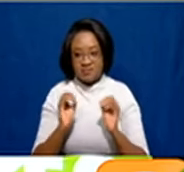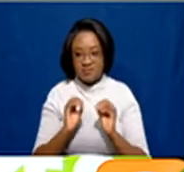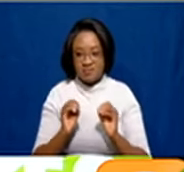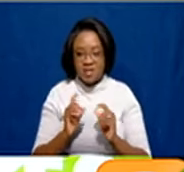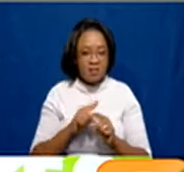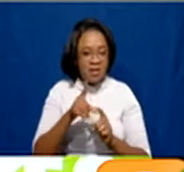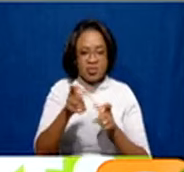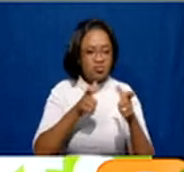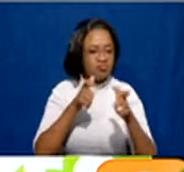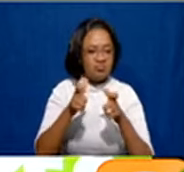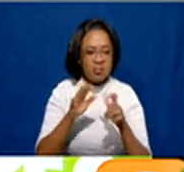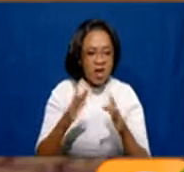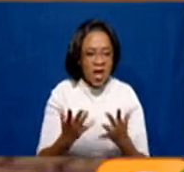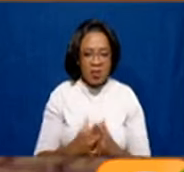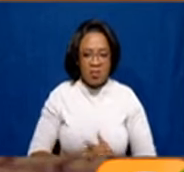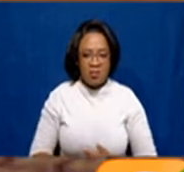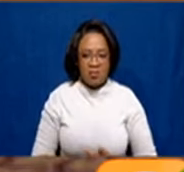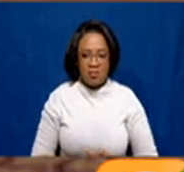How do you manage that?